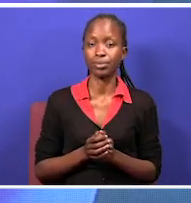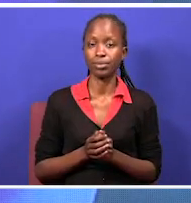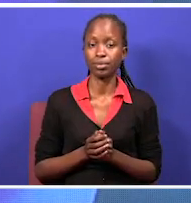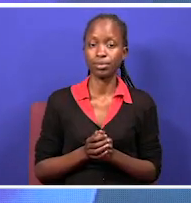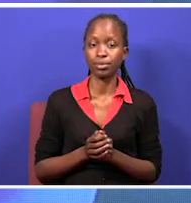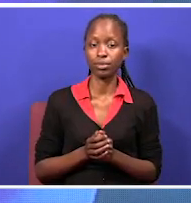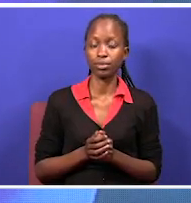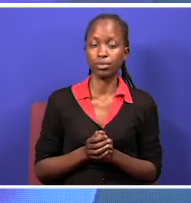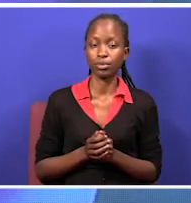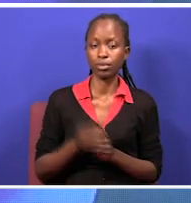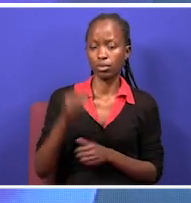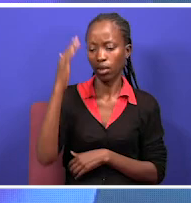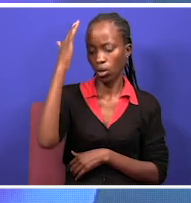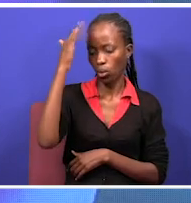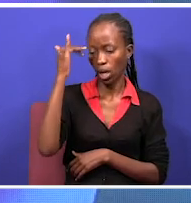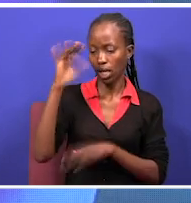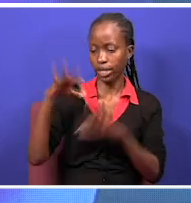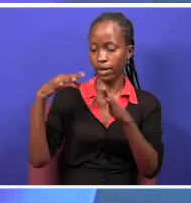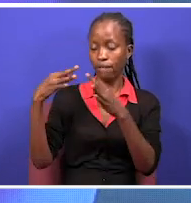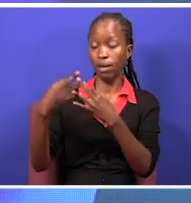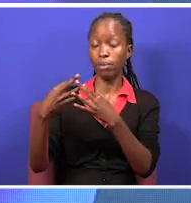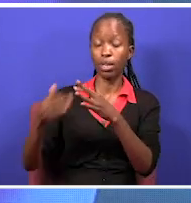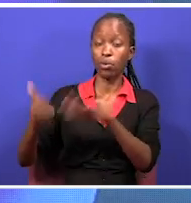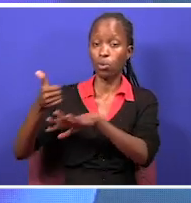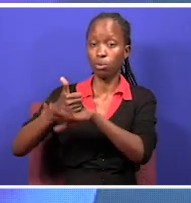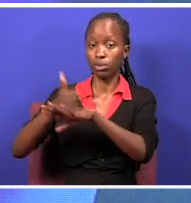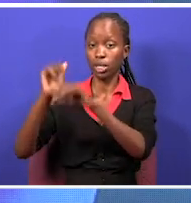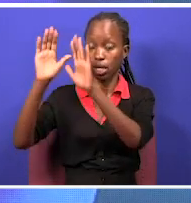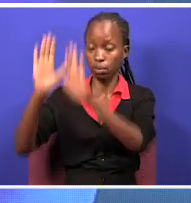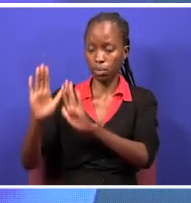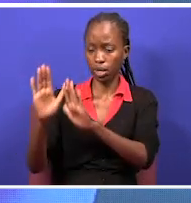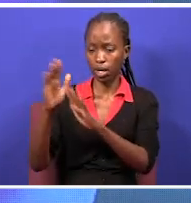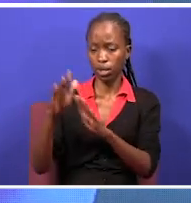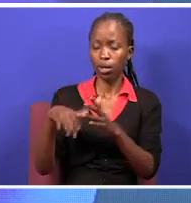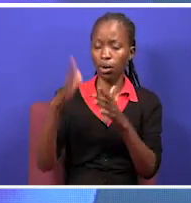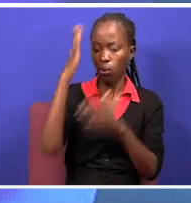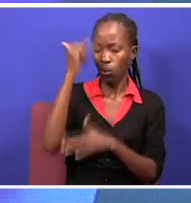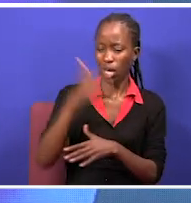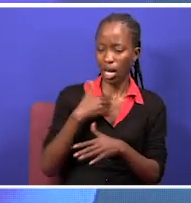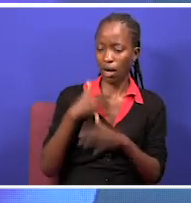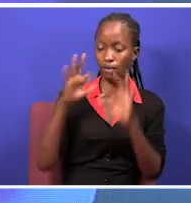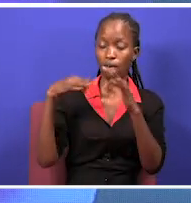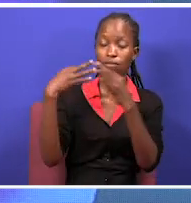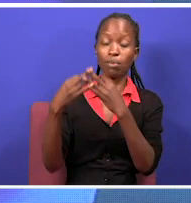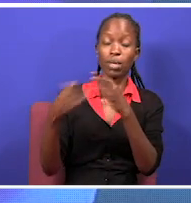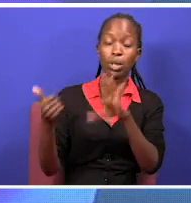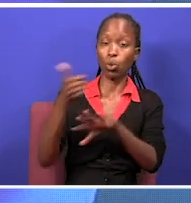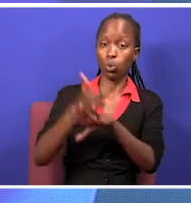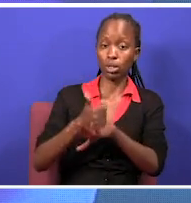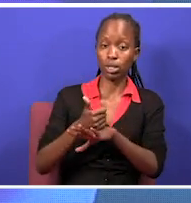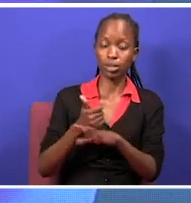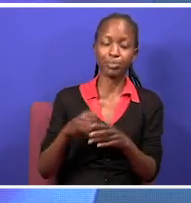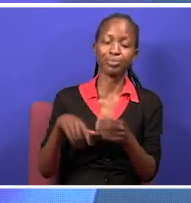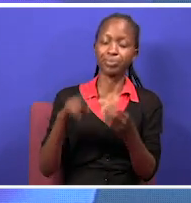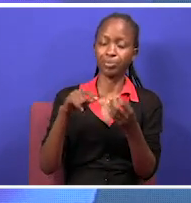Why is the family altar important? Why the family altar in the first instance?